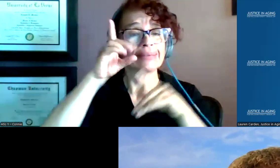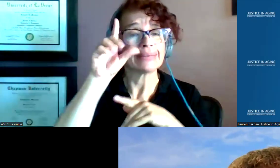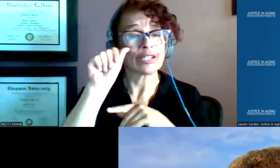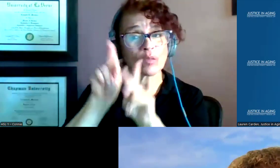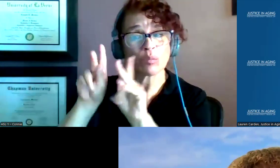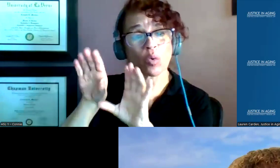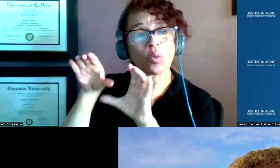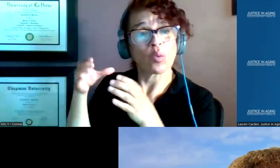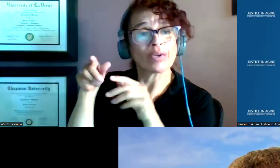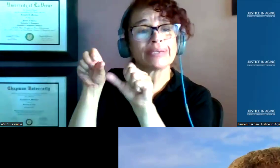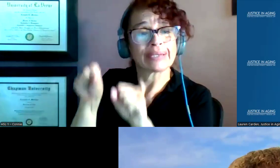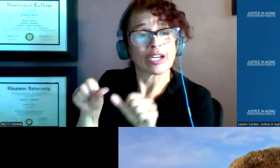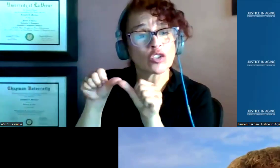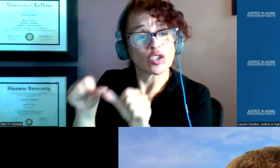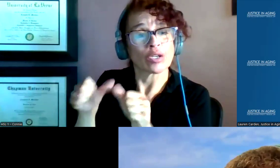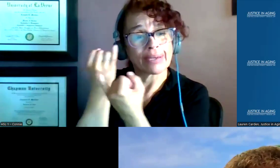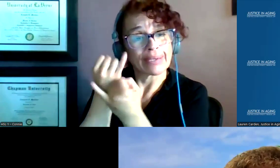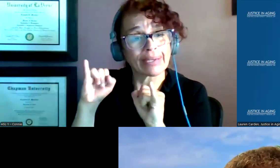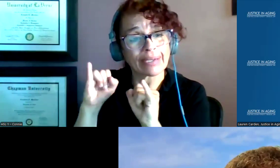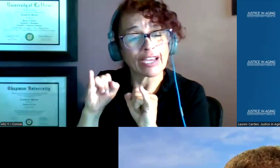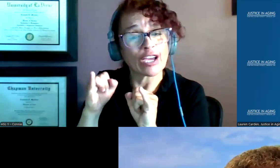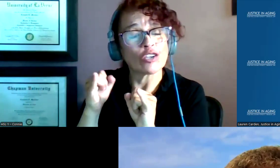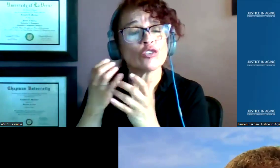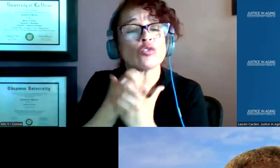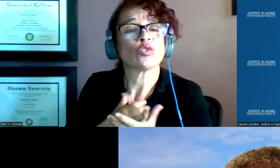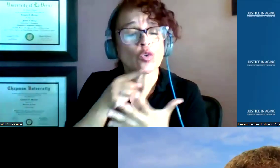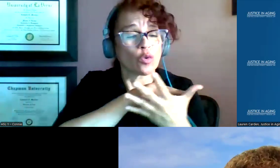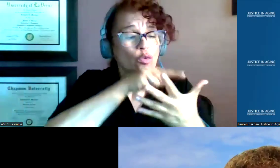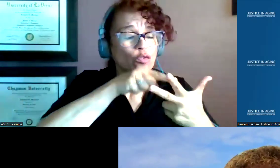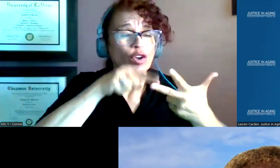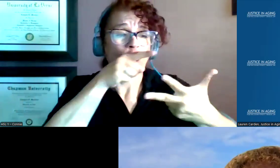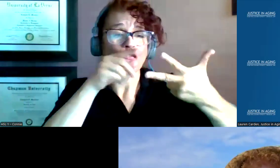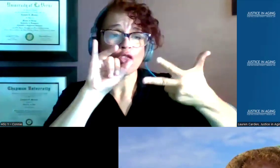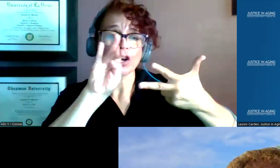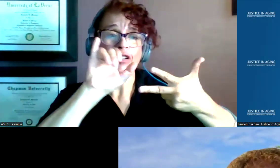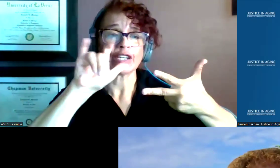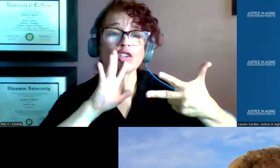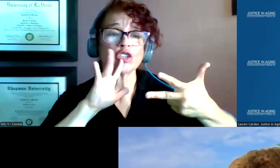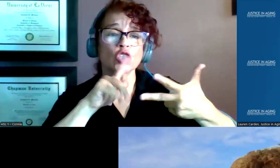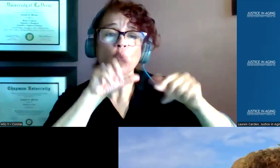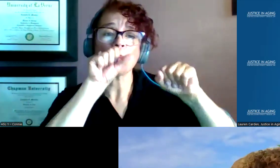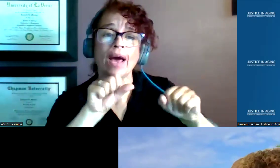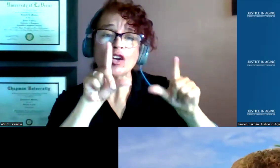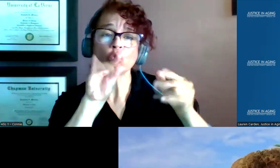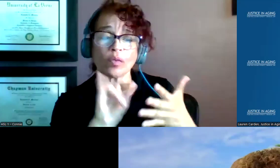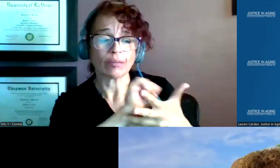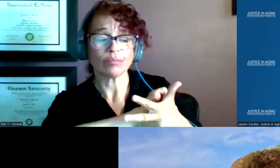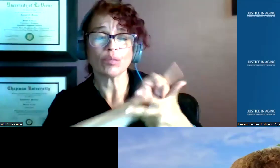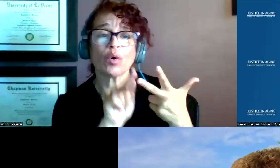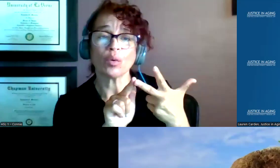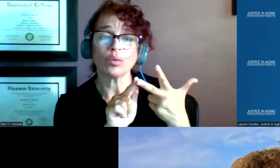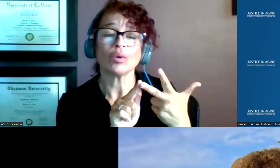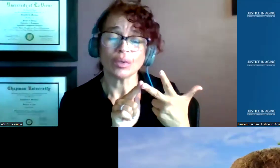folks able to remain independent and thriving. These initiatives all speak to the ability to do that.